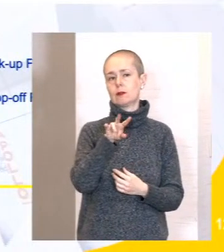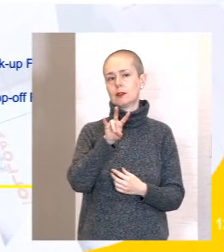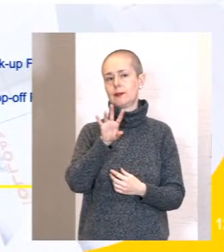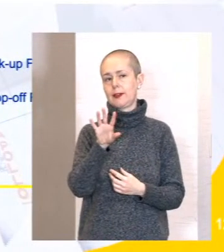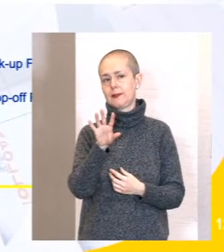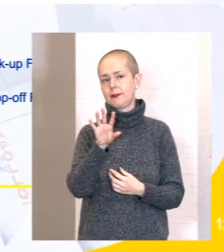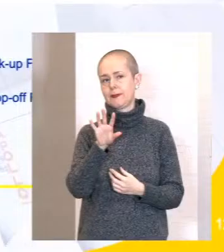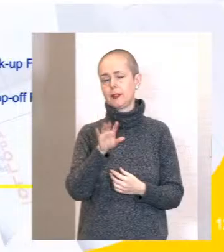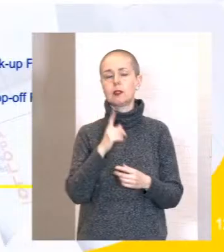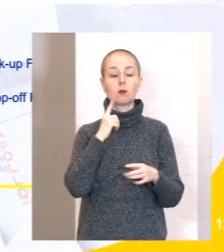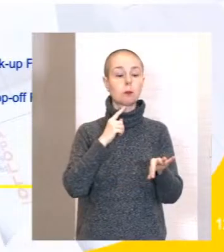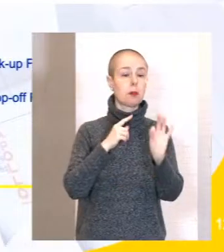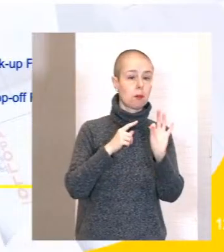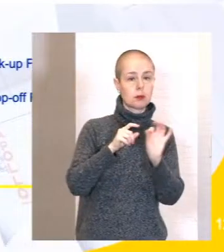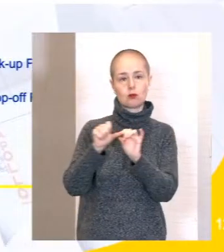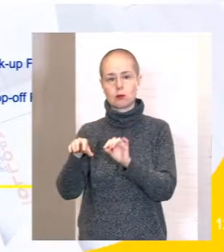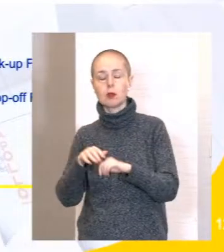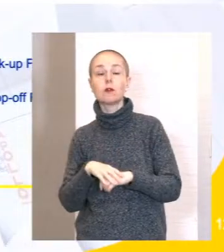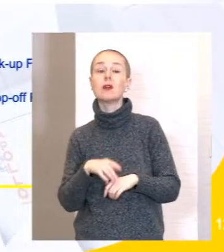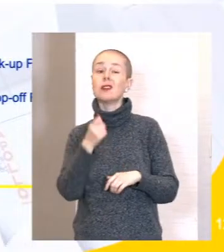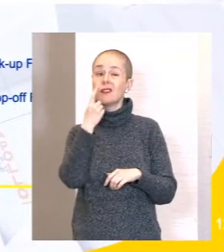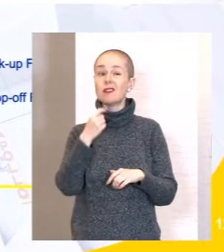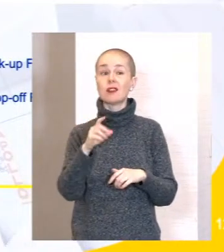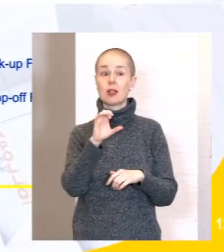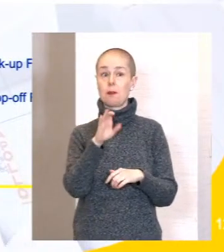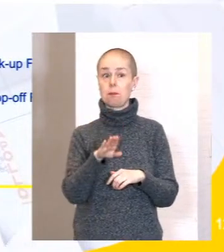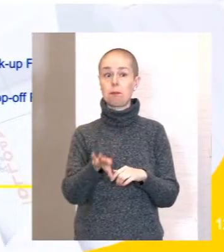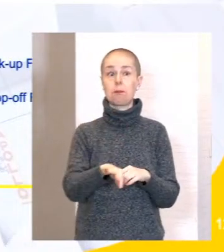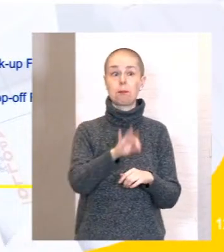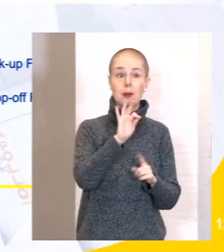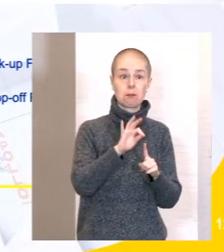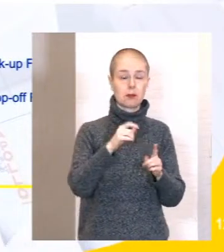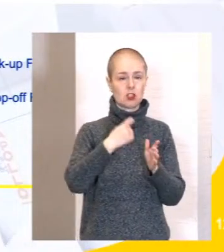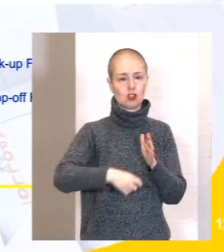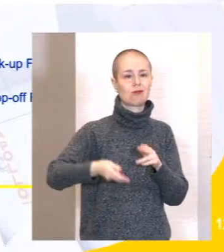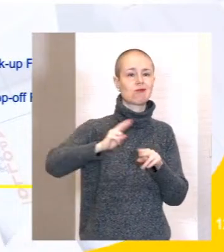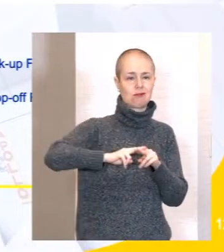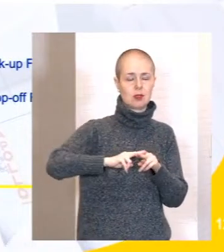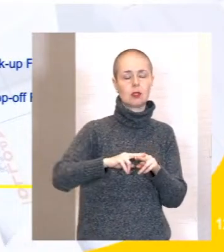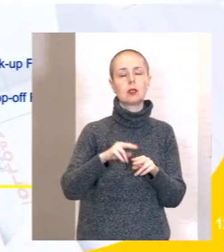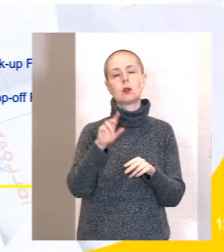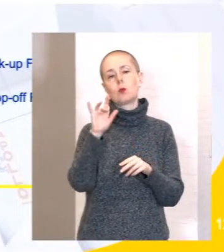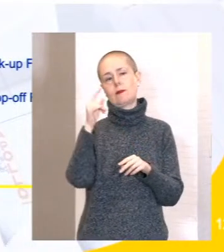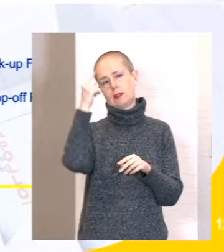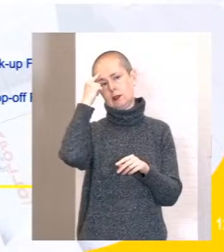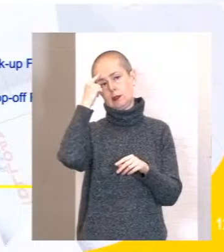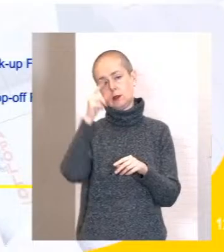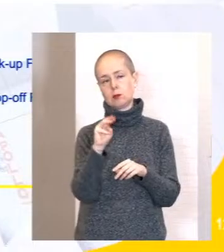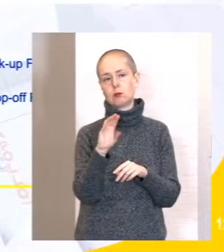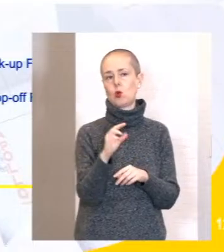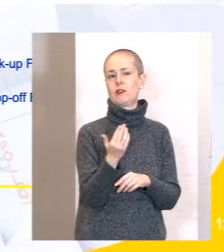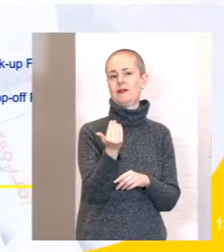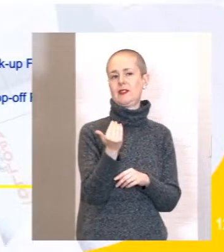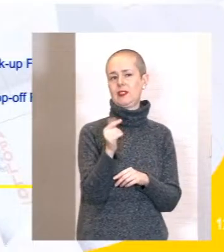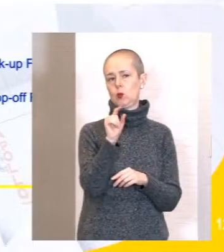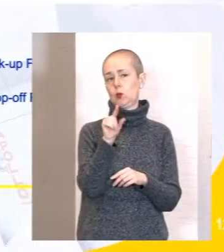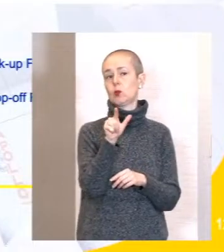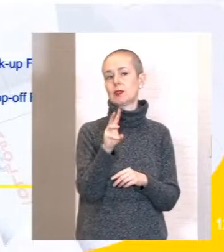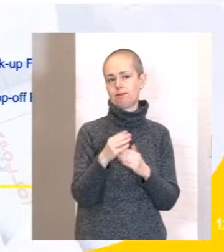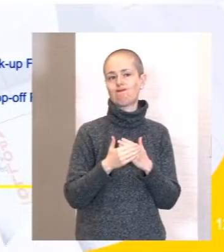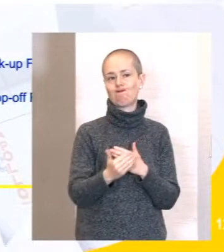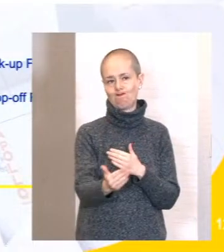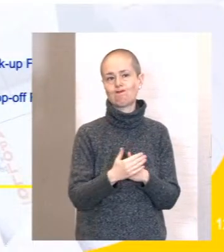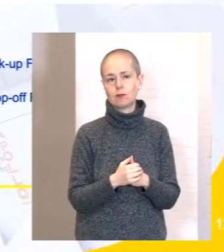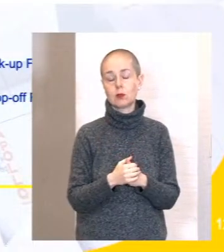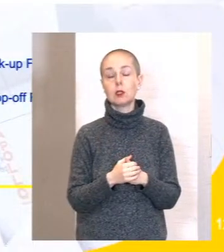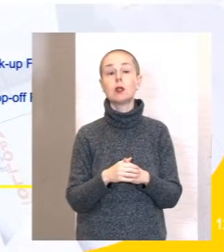$1.75 per pickup. Pickup fees for taxis would increase by 25 cents on March 15, 2026, with